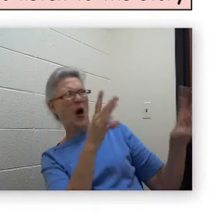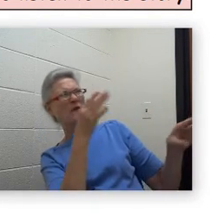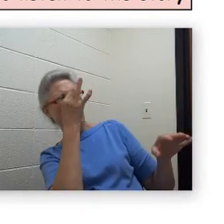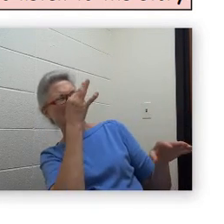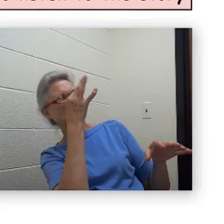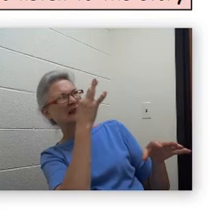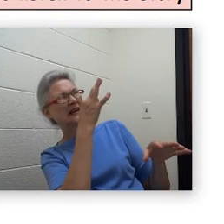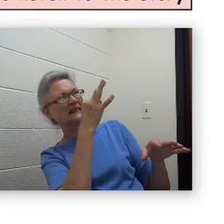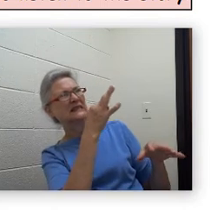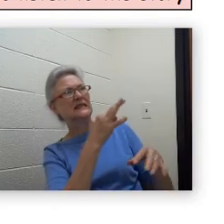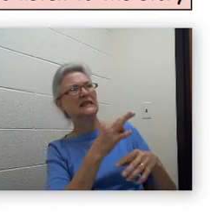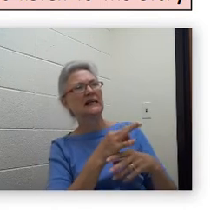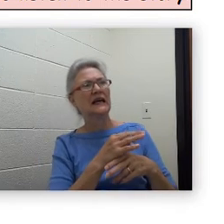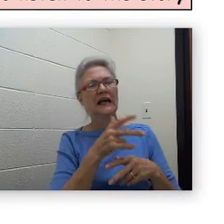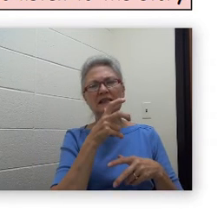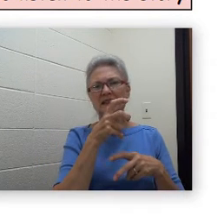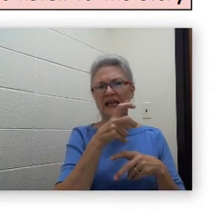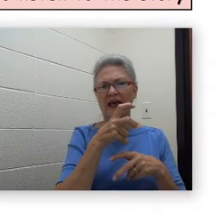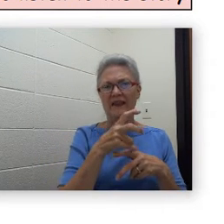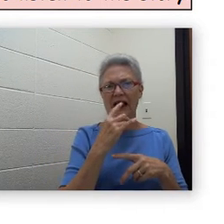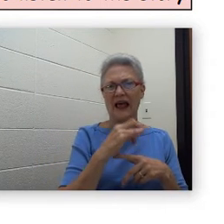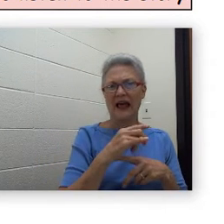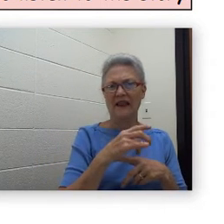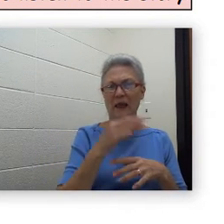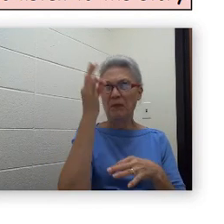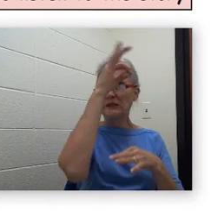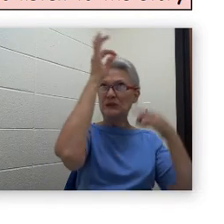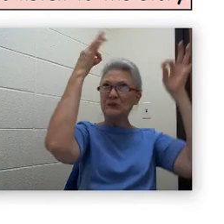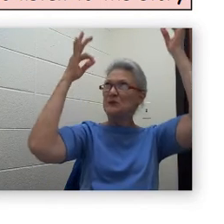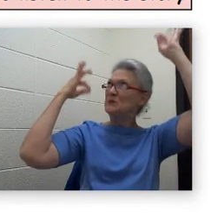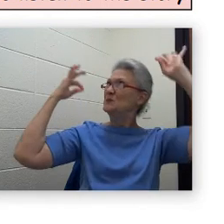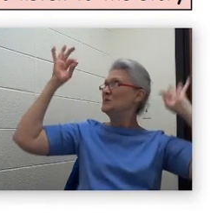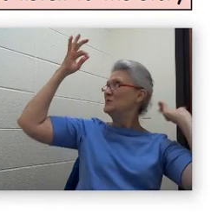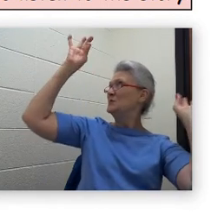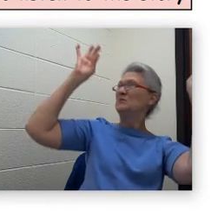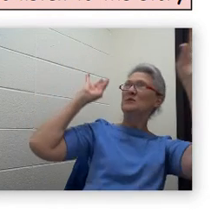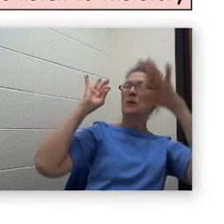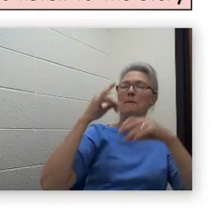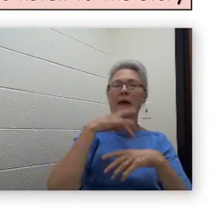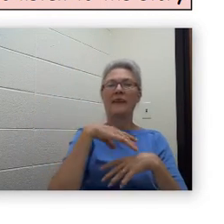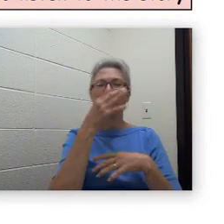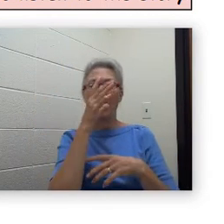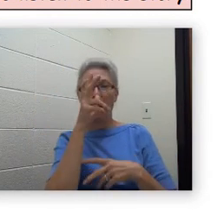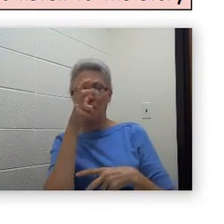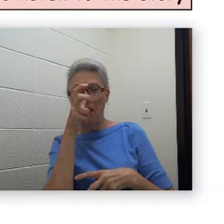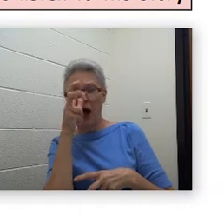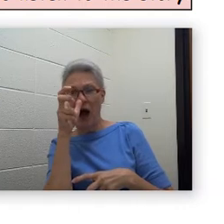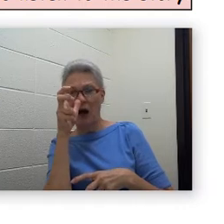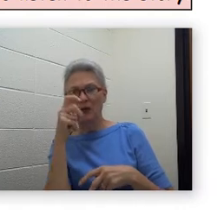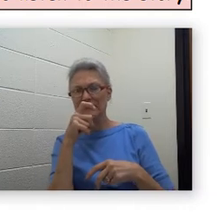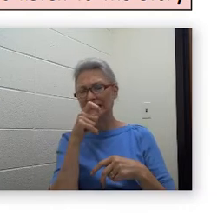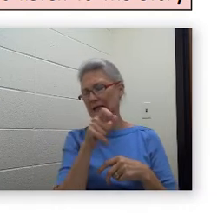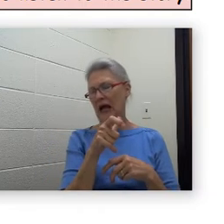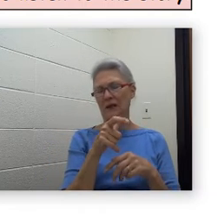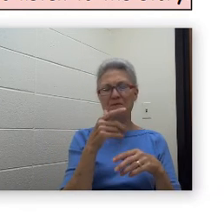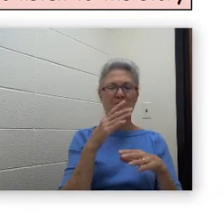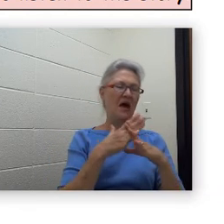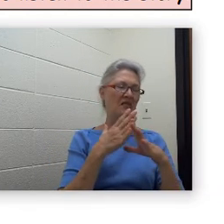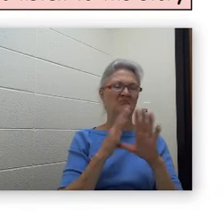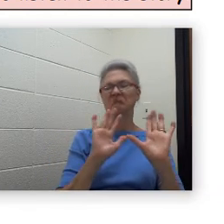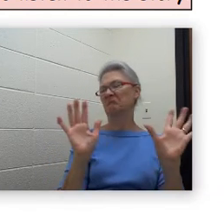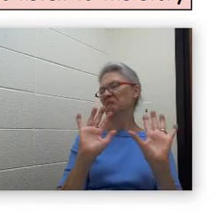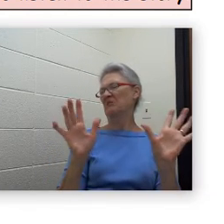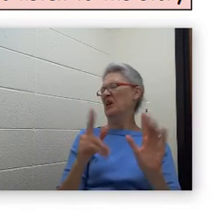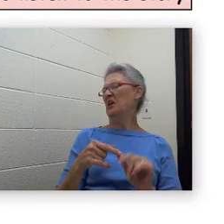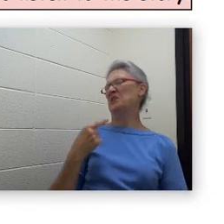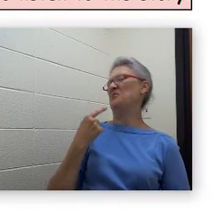said a lion angrily to a gnat that buzzed around its head. But the gnat was not in the least disturbed. "Do